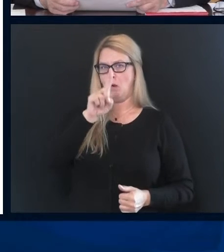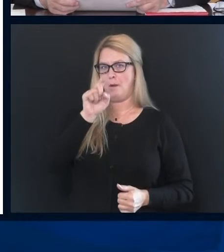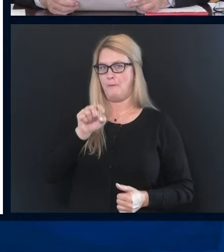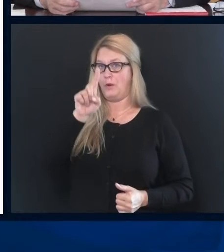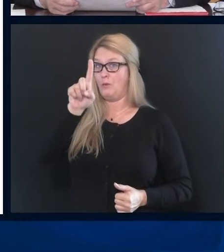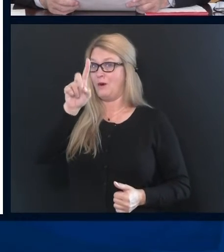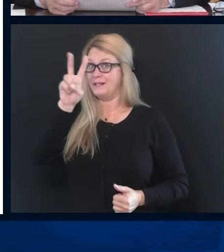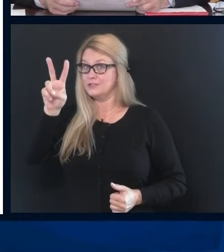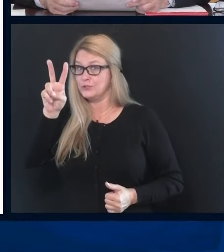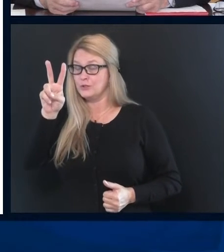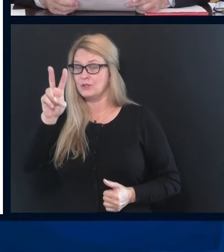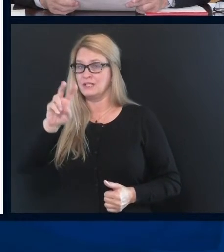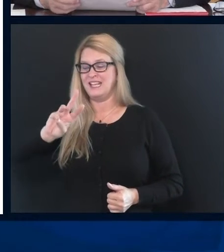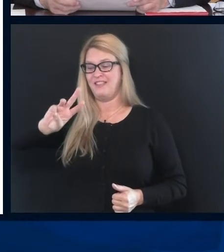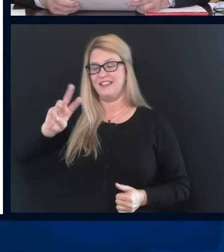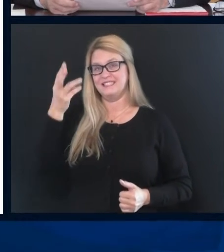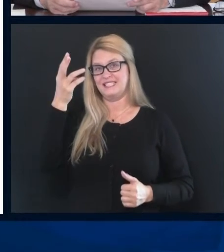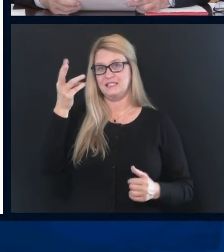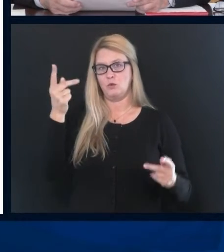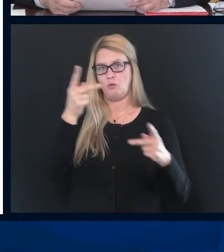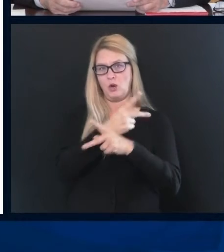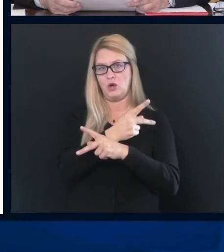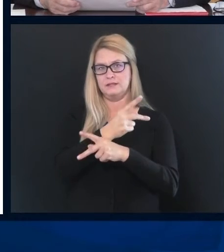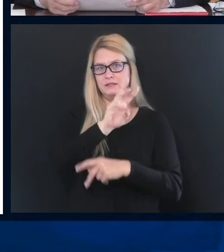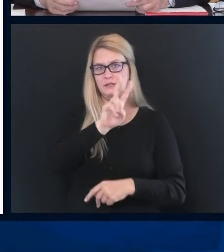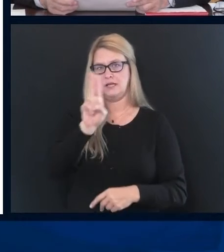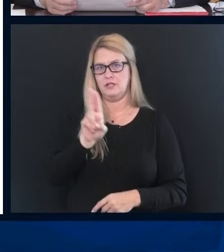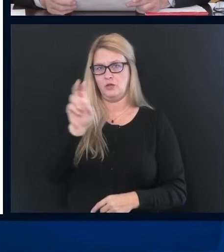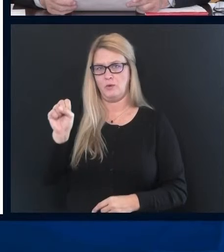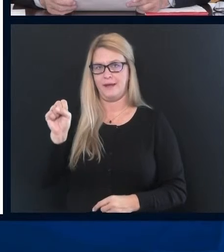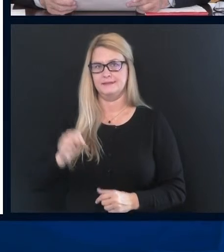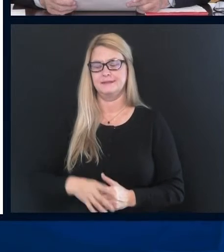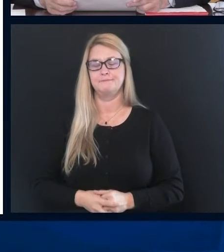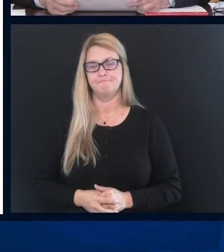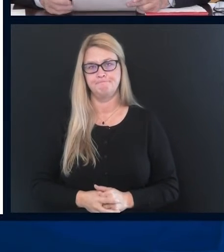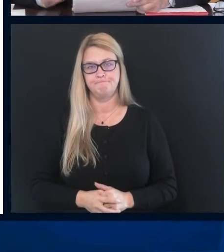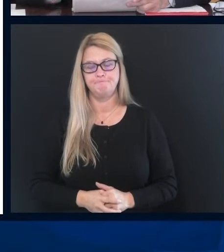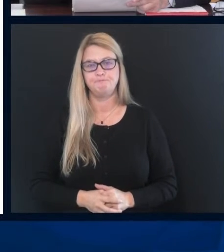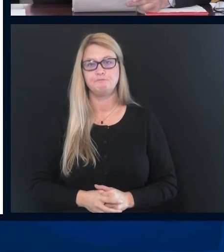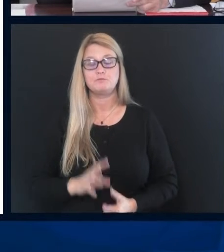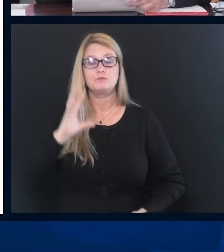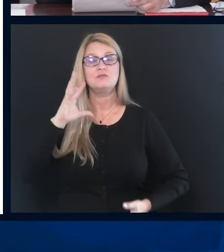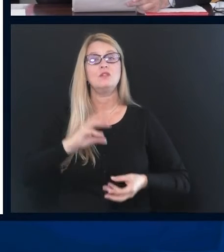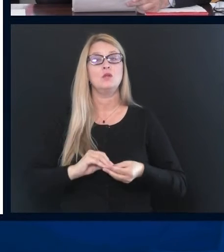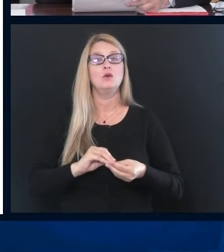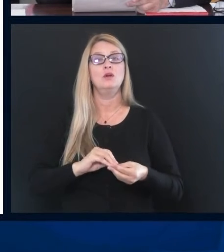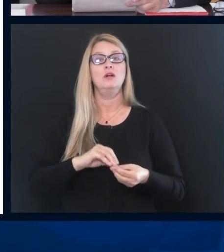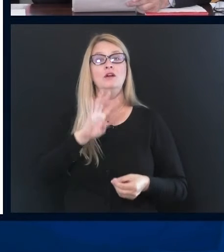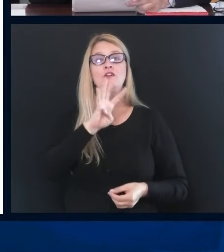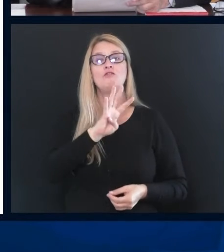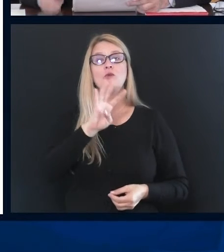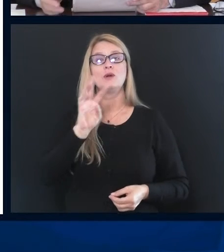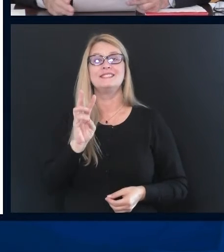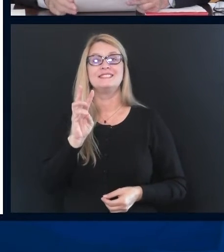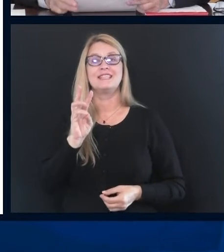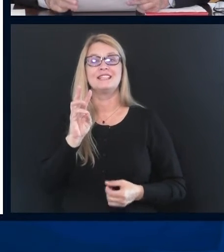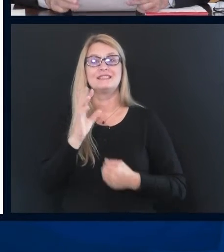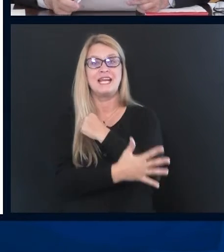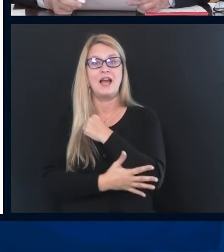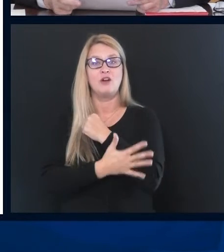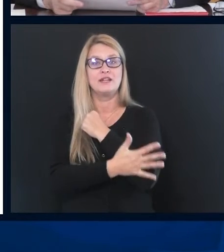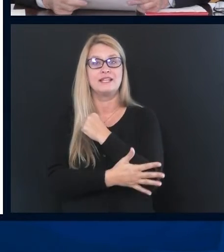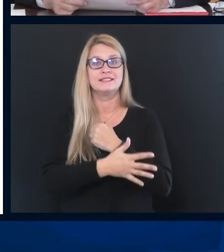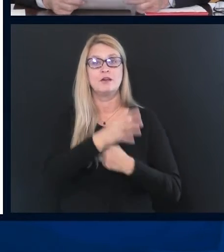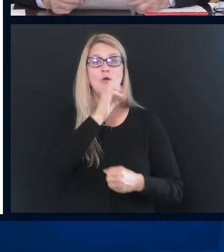the 6th worst in the entire United States. We have a total of 46 counties that are in